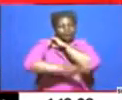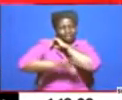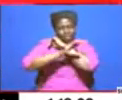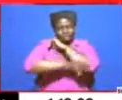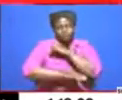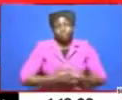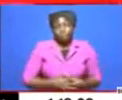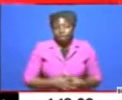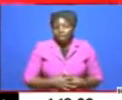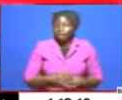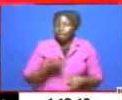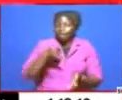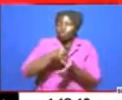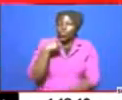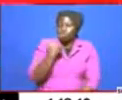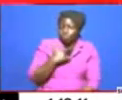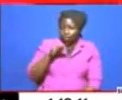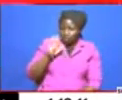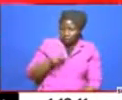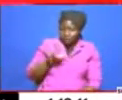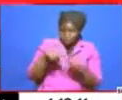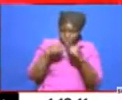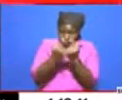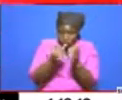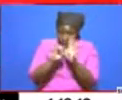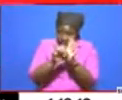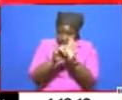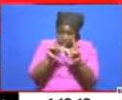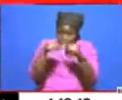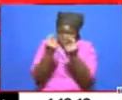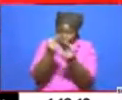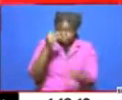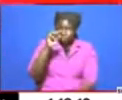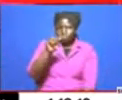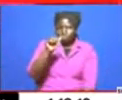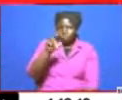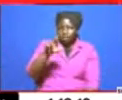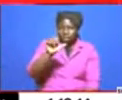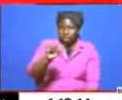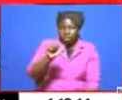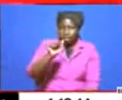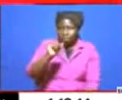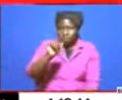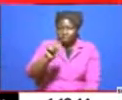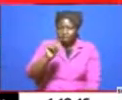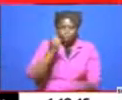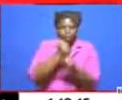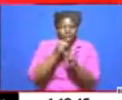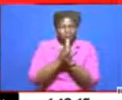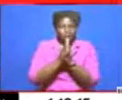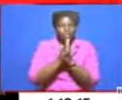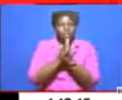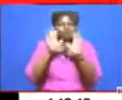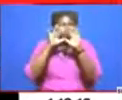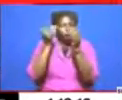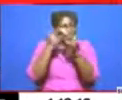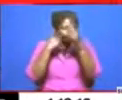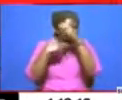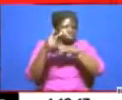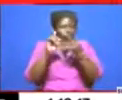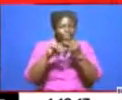They include women groups, such as a group in Marsabit that is working with World Vision and the Kenya Forestry Service